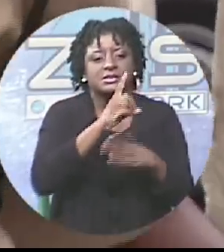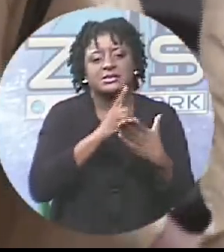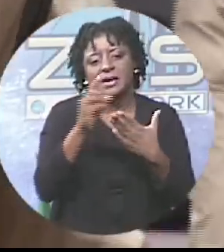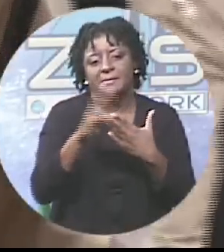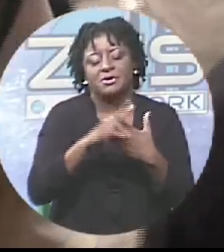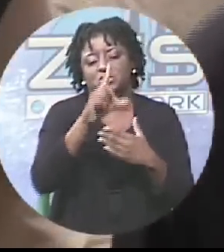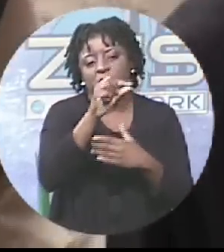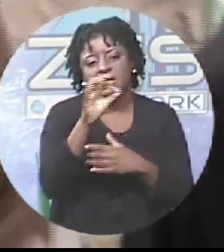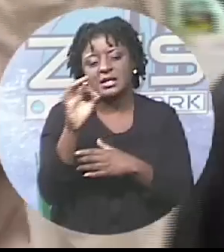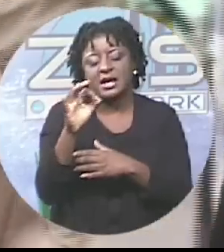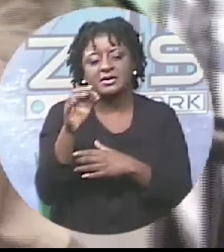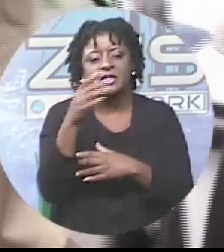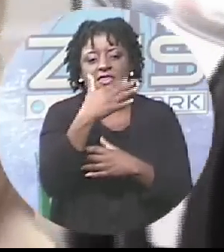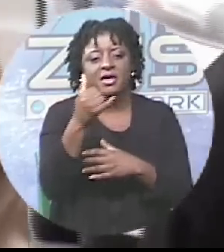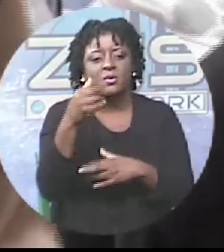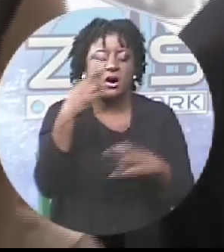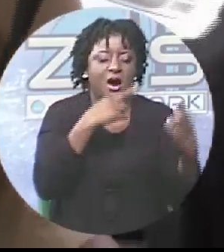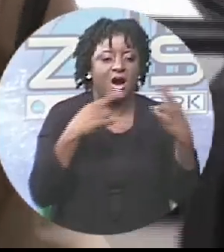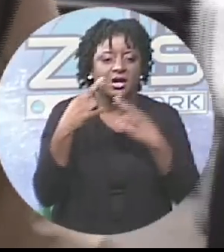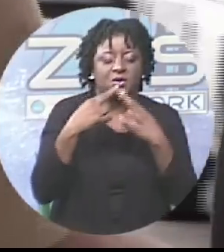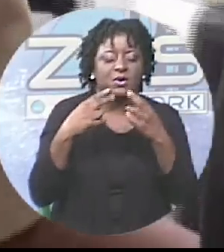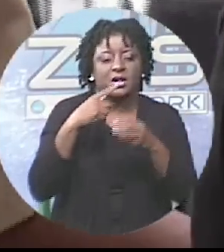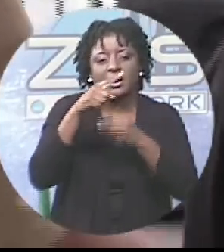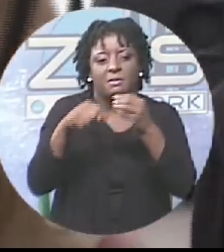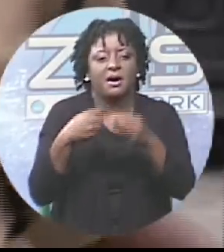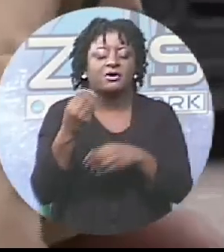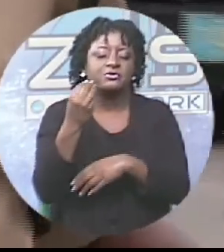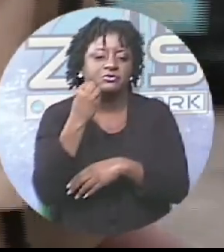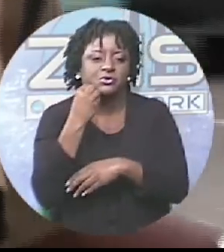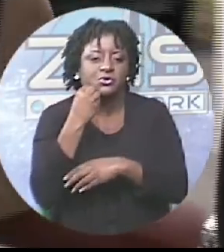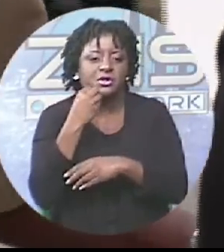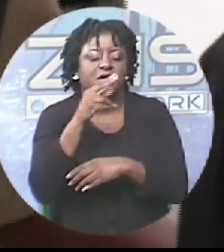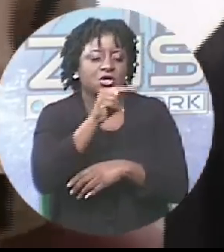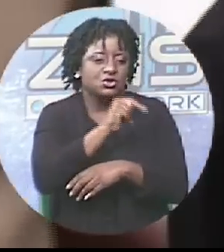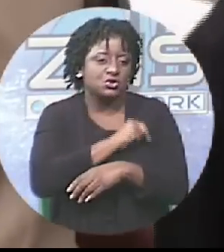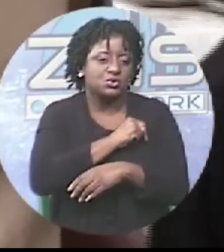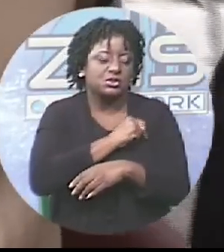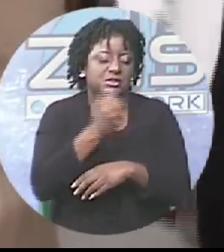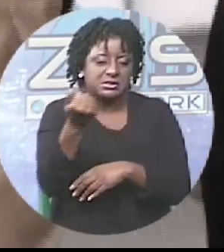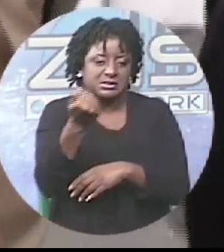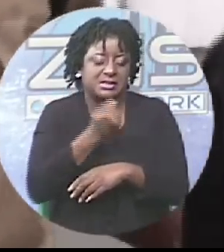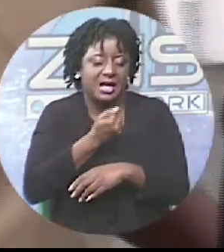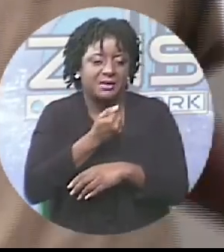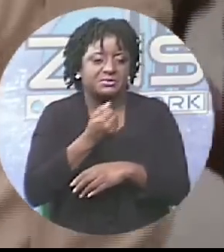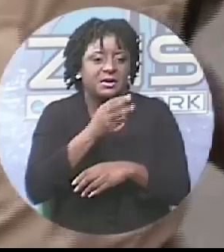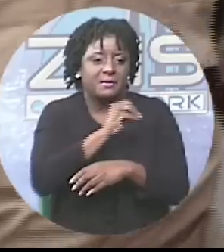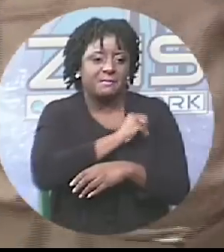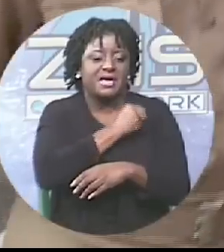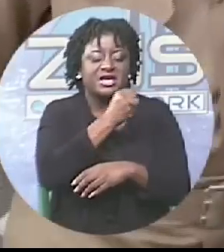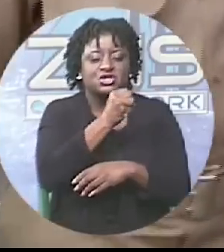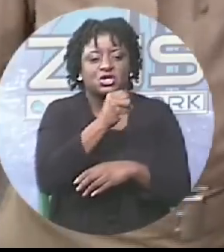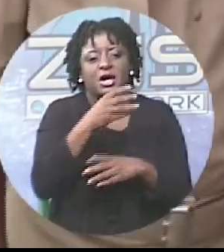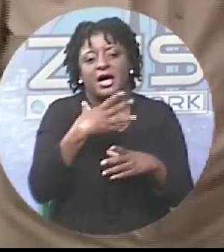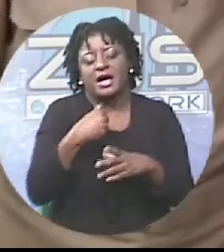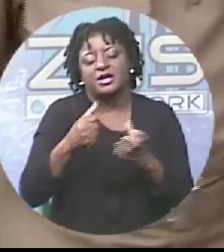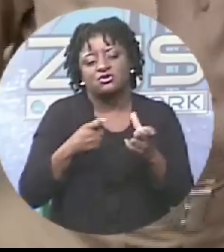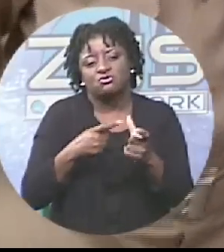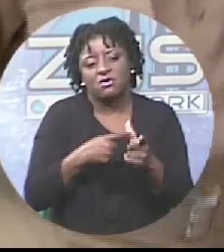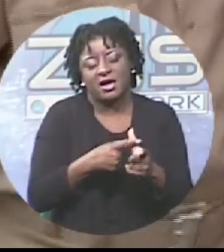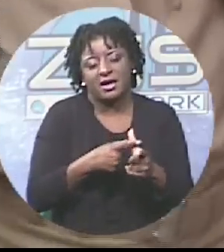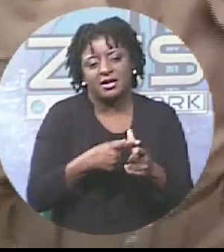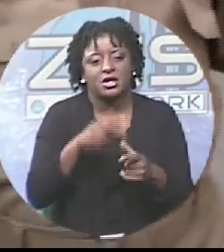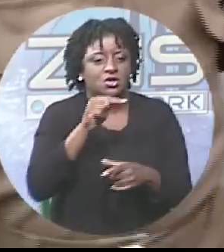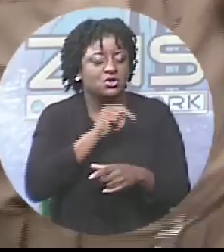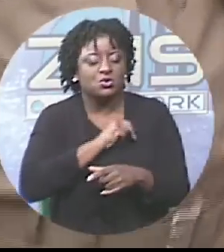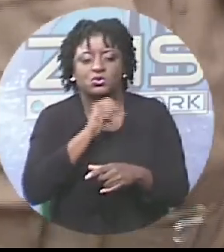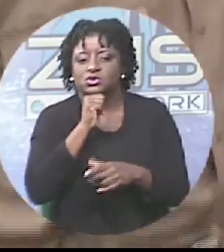involved in a heated argument, reportedly over food, when Newton allegedly stabbed Major and ran away. In court, Newton